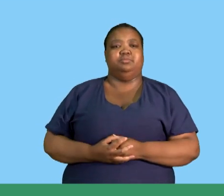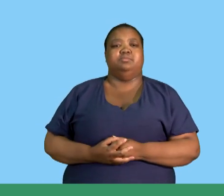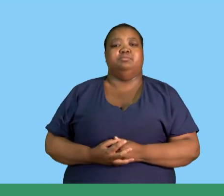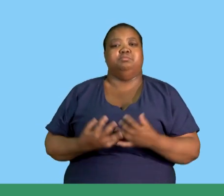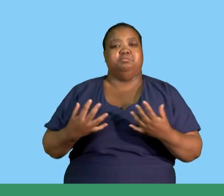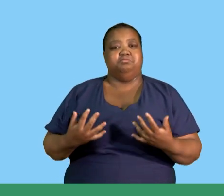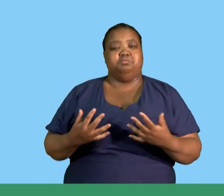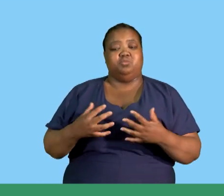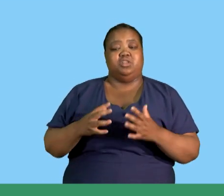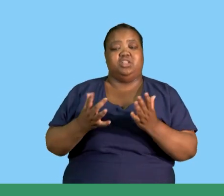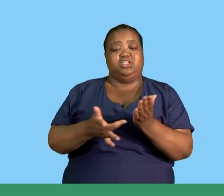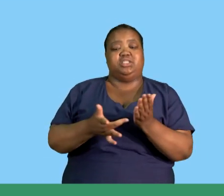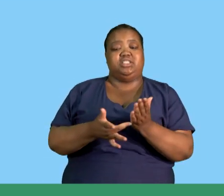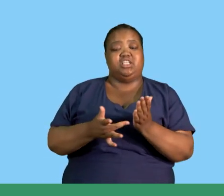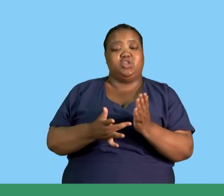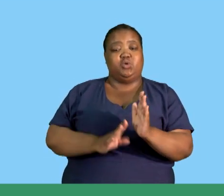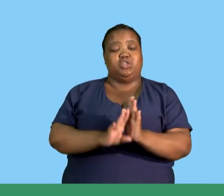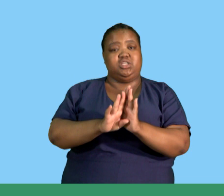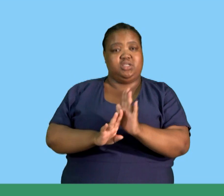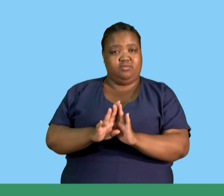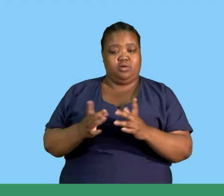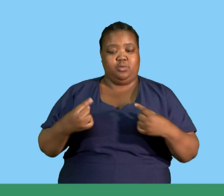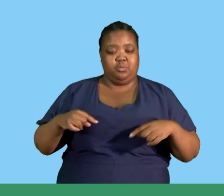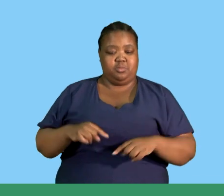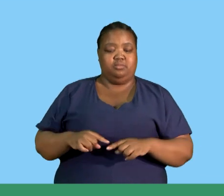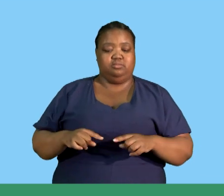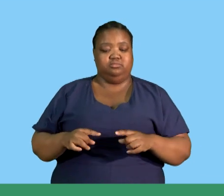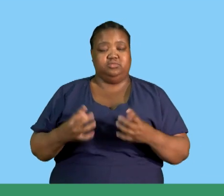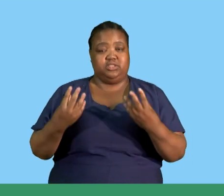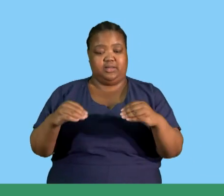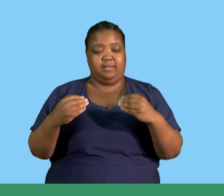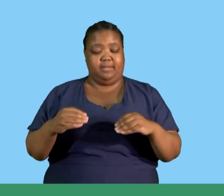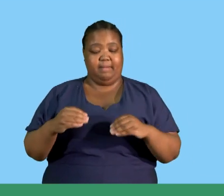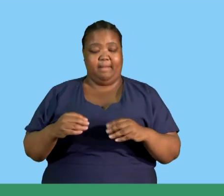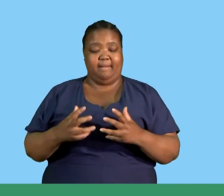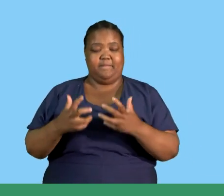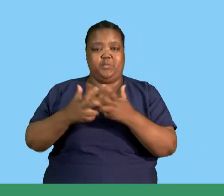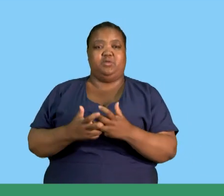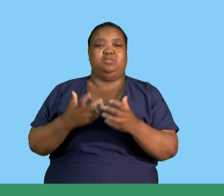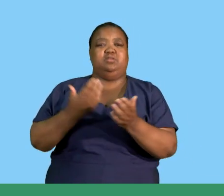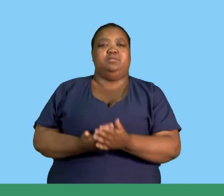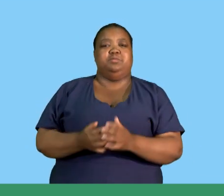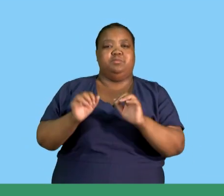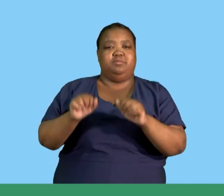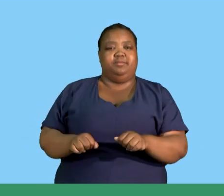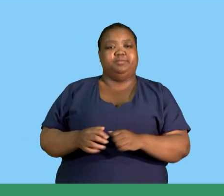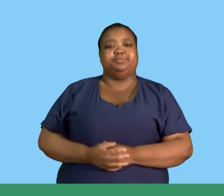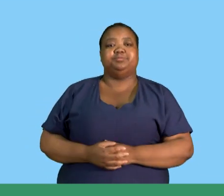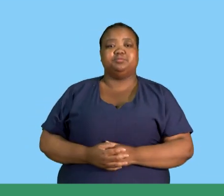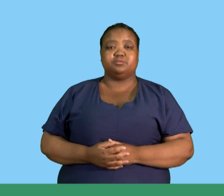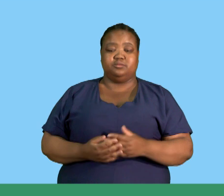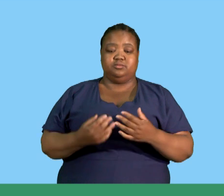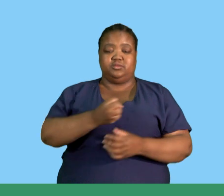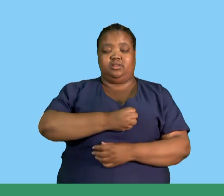keep up with the latest developments or the latest changes. We can also train existing or appoint